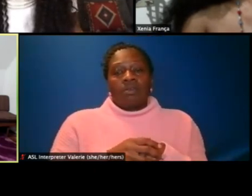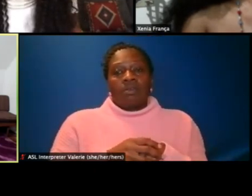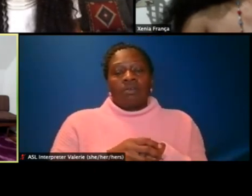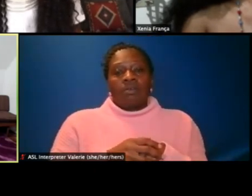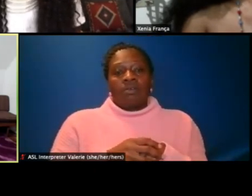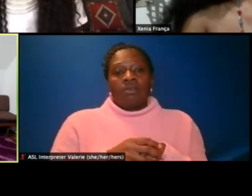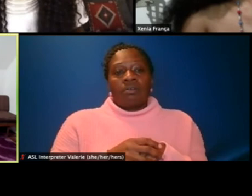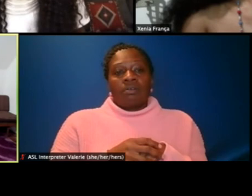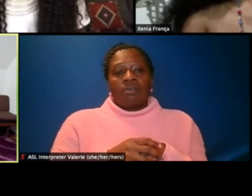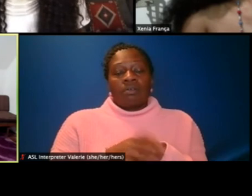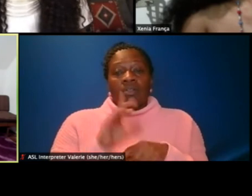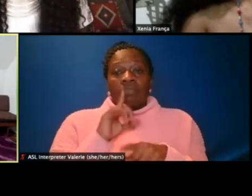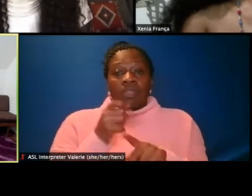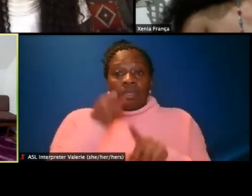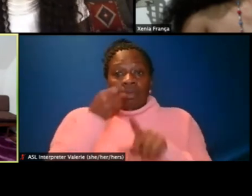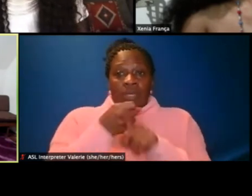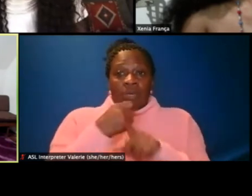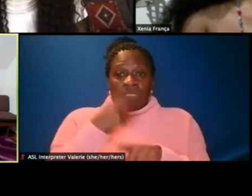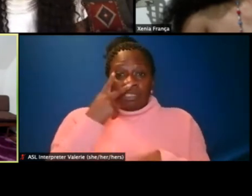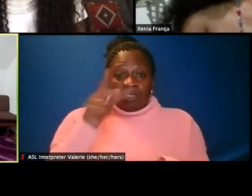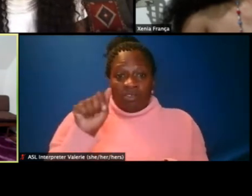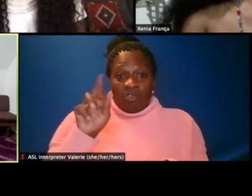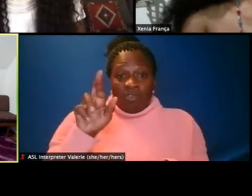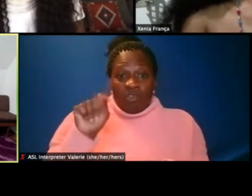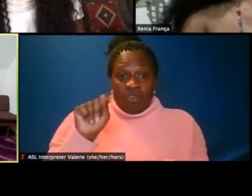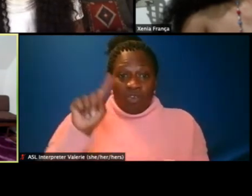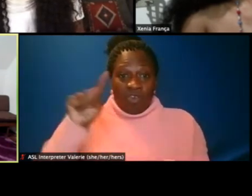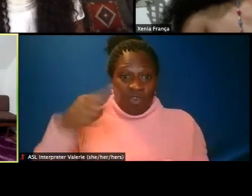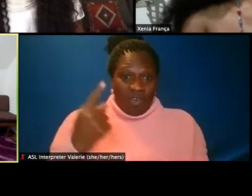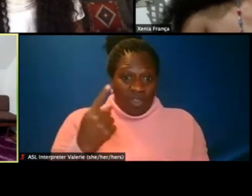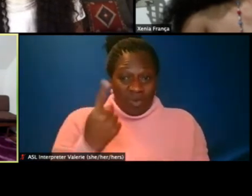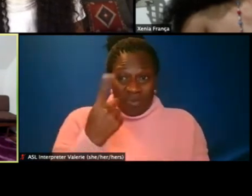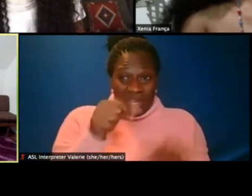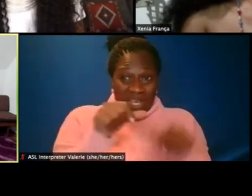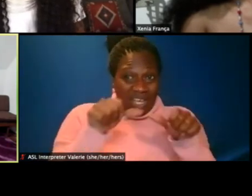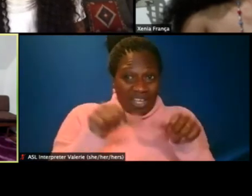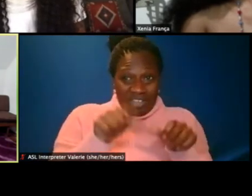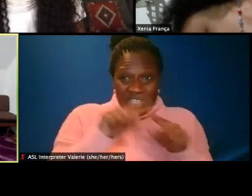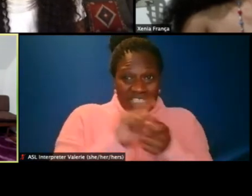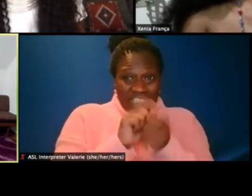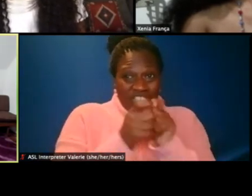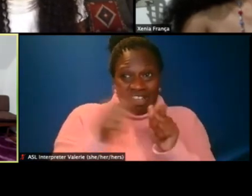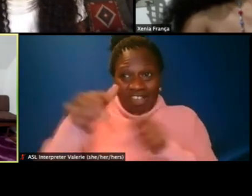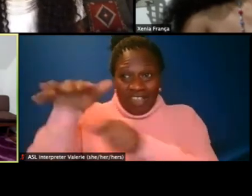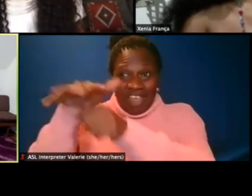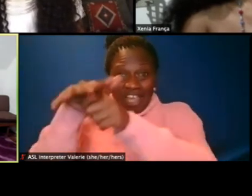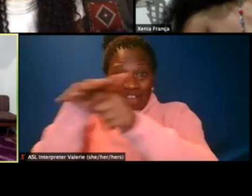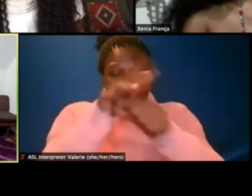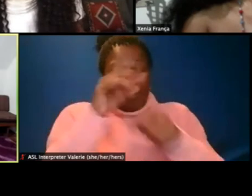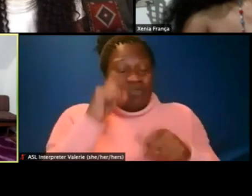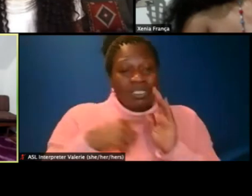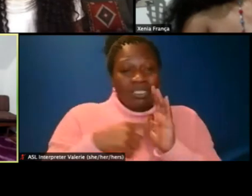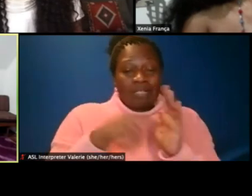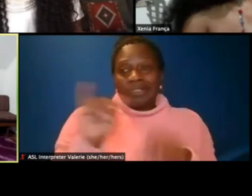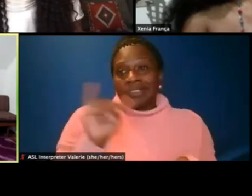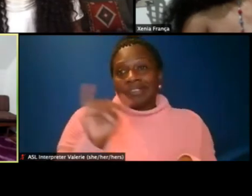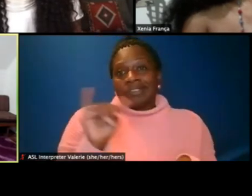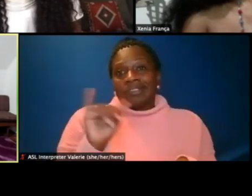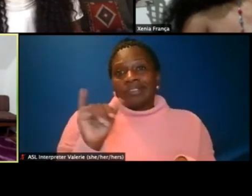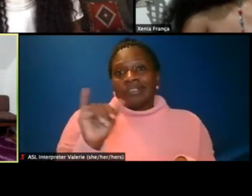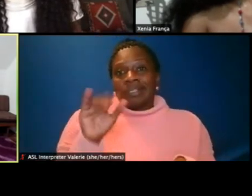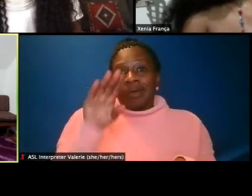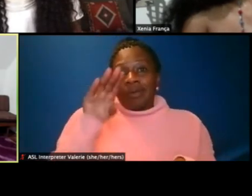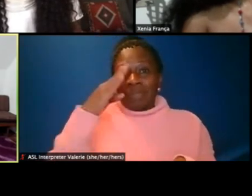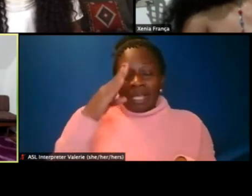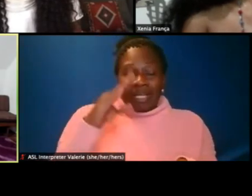to that end, the impact that we're seeing in art, if it's only in that one area, then you can't change other areas. So for example, Blacks